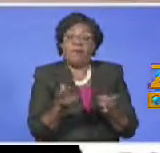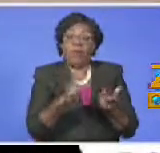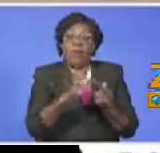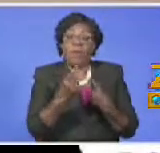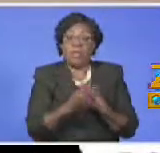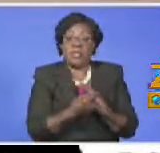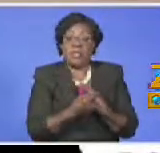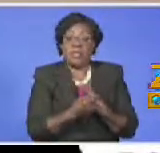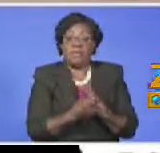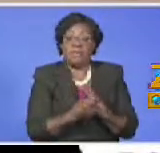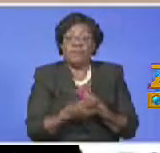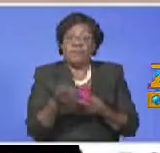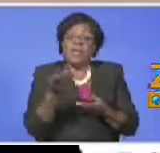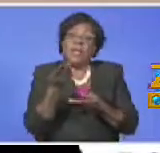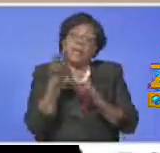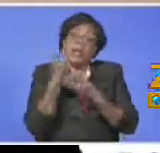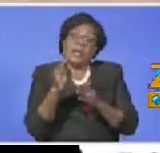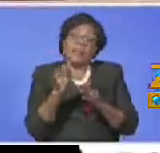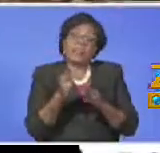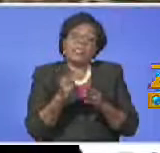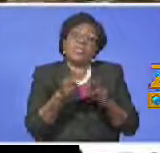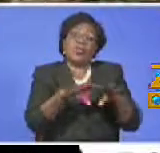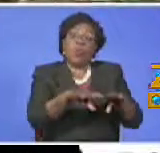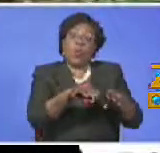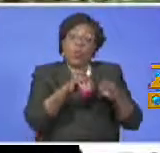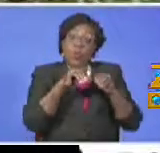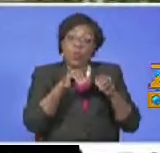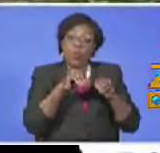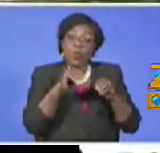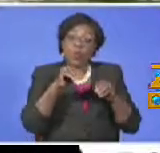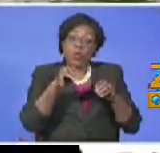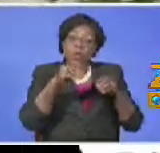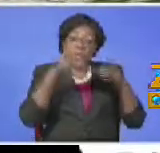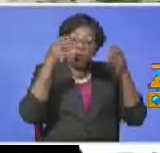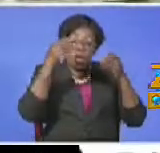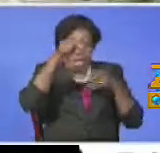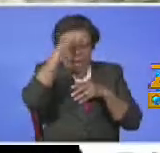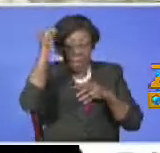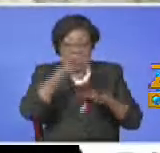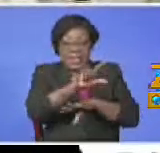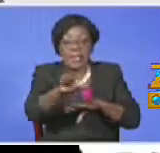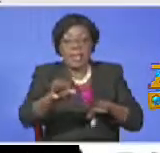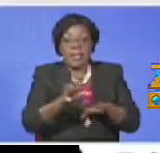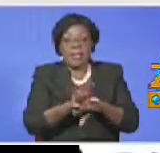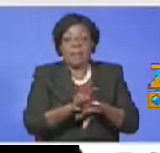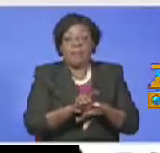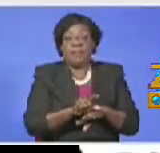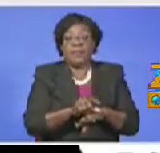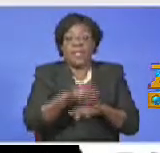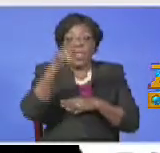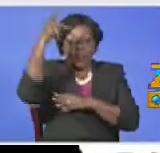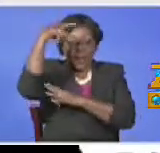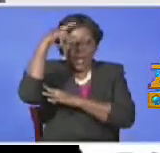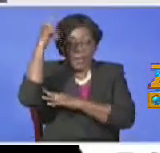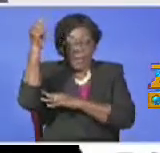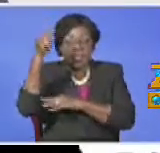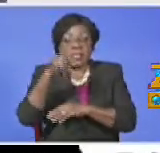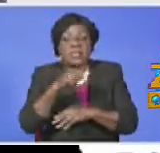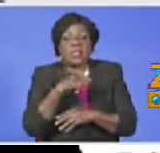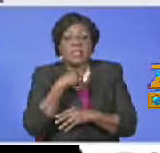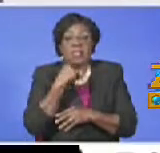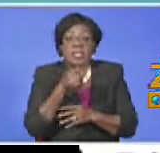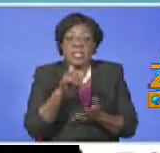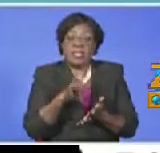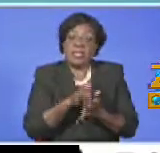Initiative, enabling Bahamians to own Crown land and land held by other government agencies. Prime Minister the Most Honorable Dr. Hubert